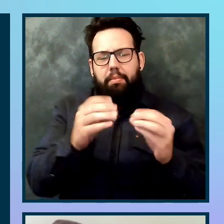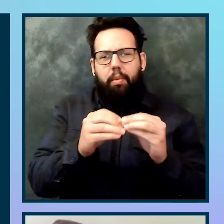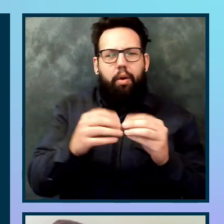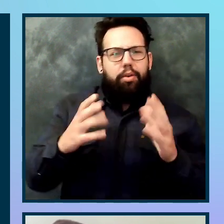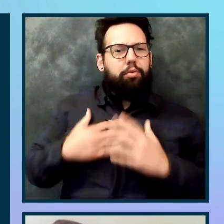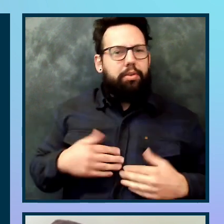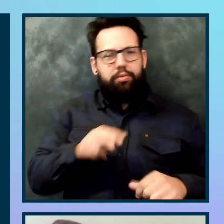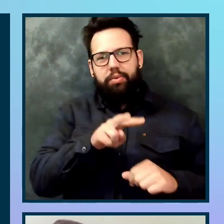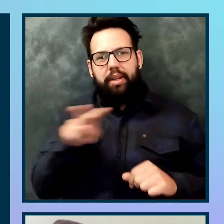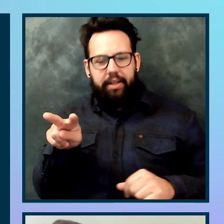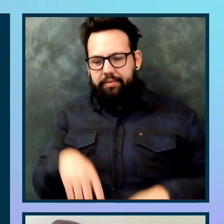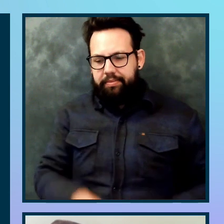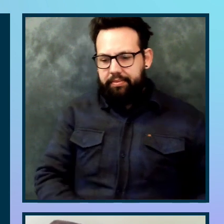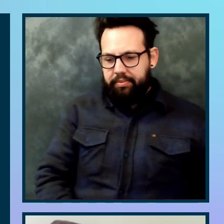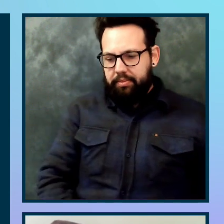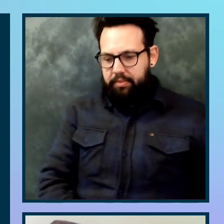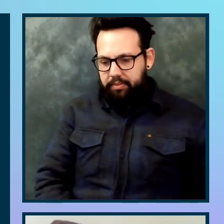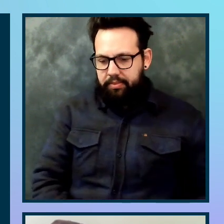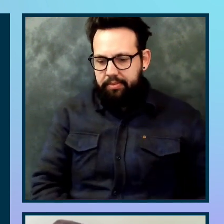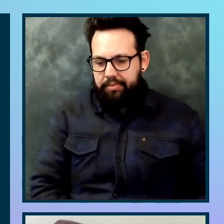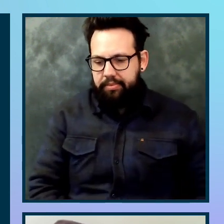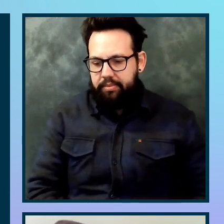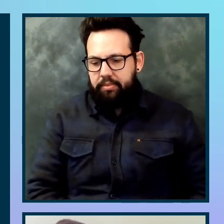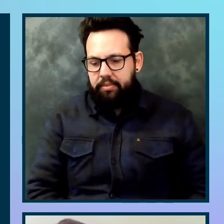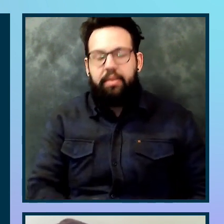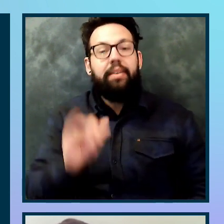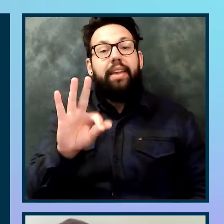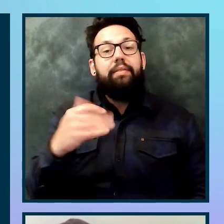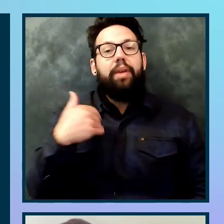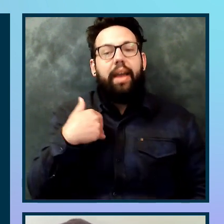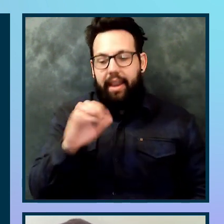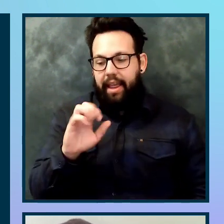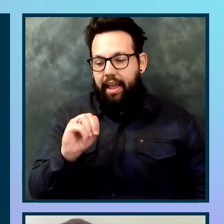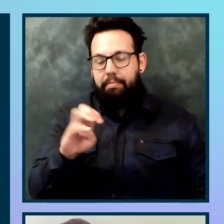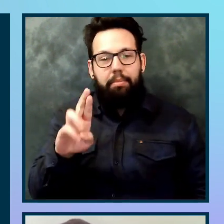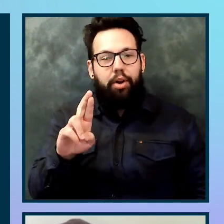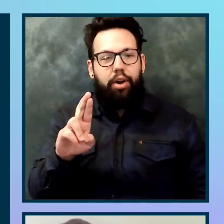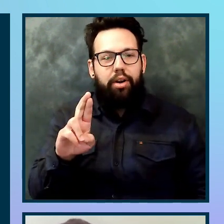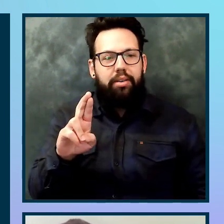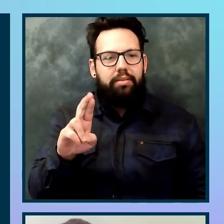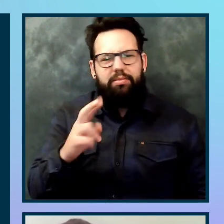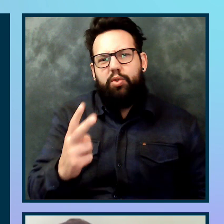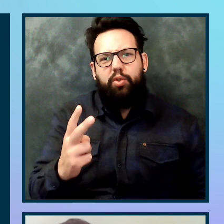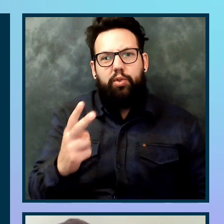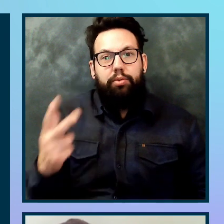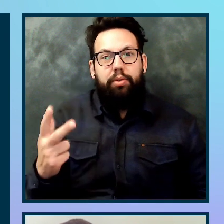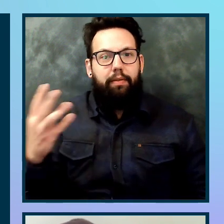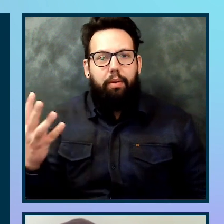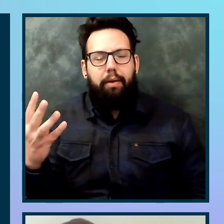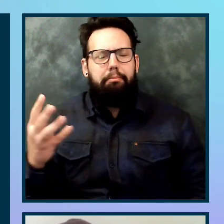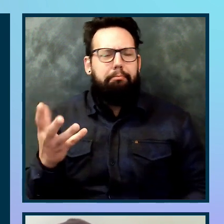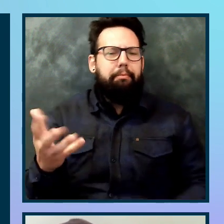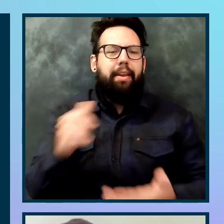had Ember 234, which is generated from this component ID, it wouldn't really help us to understand